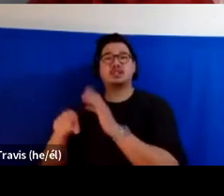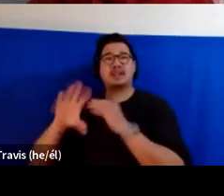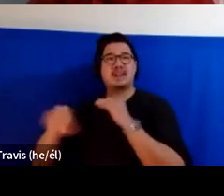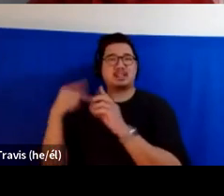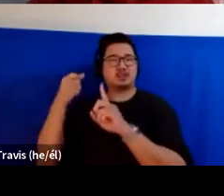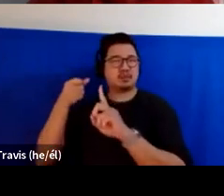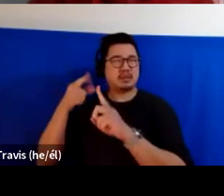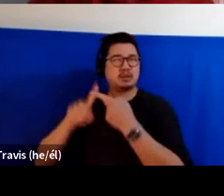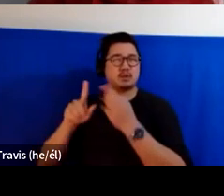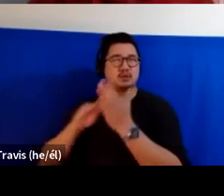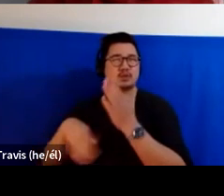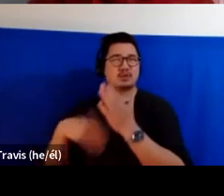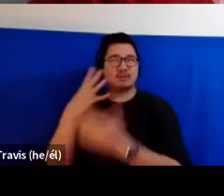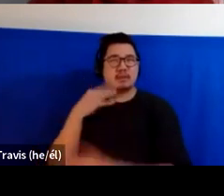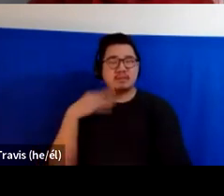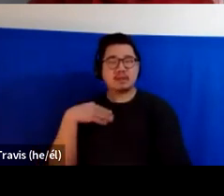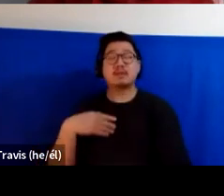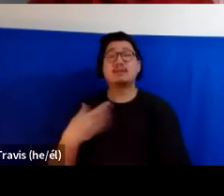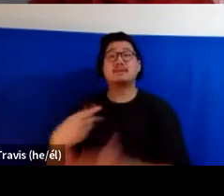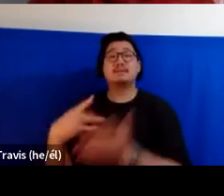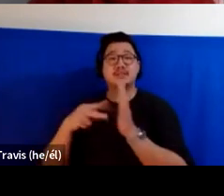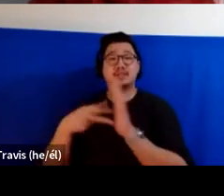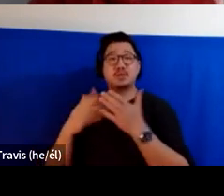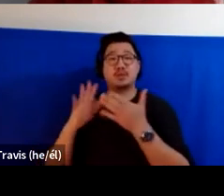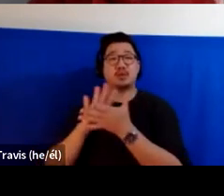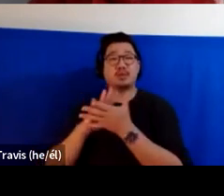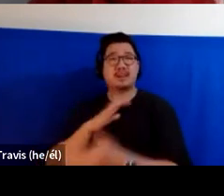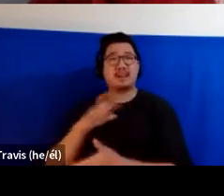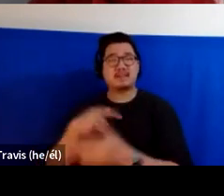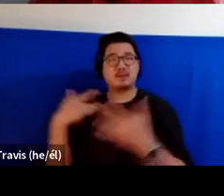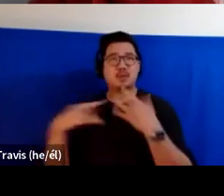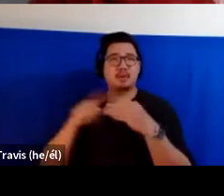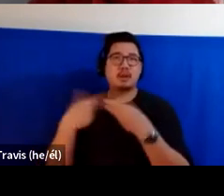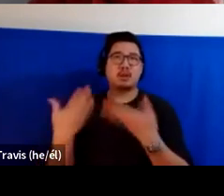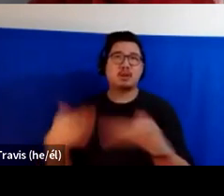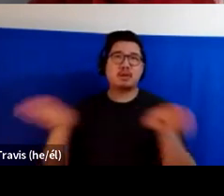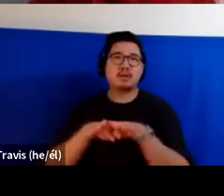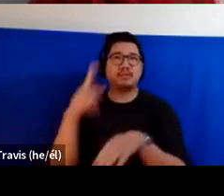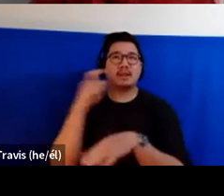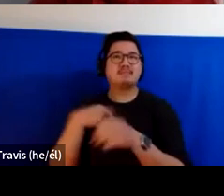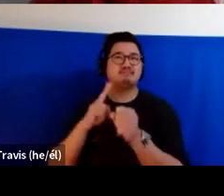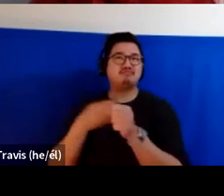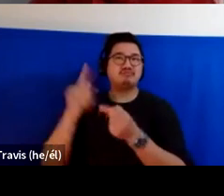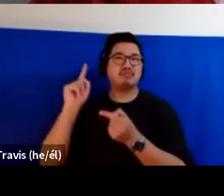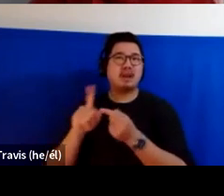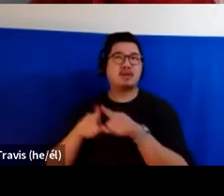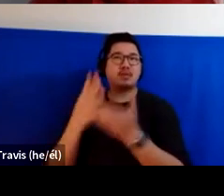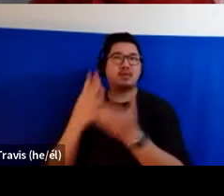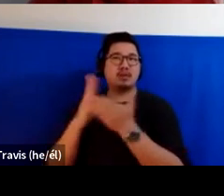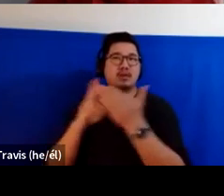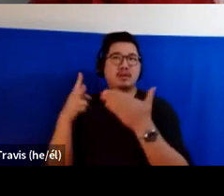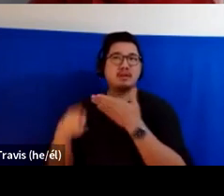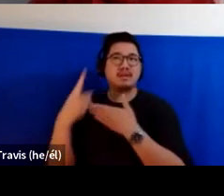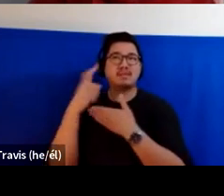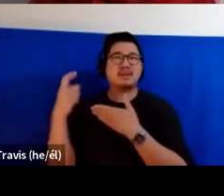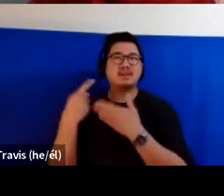experiencing this includes school communities having to worry about closing from enrollment decline school budget cuts because of weighted student